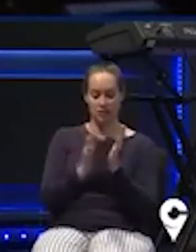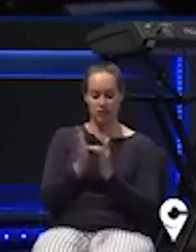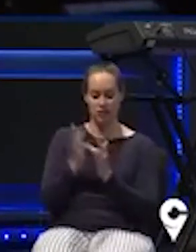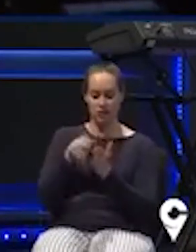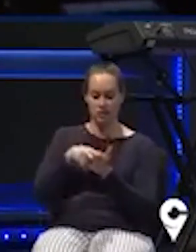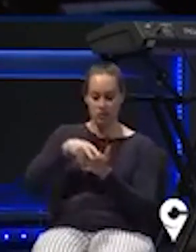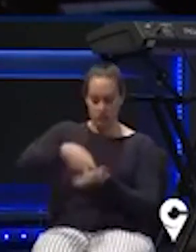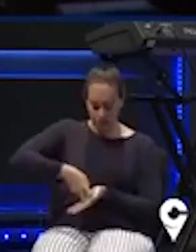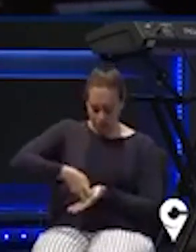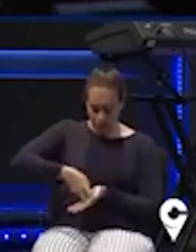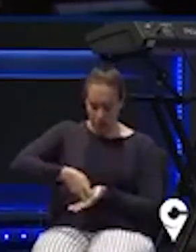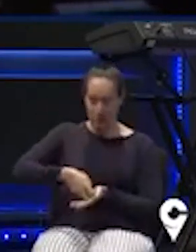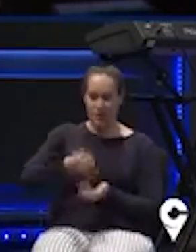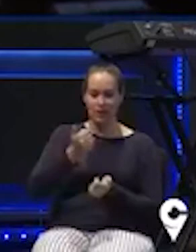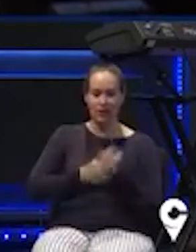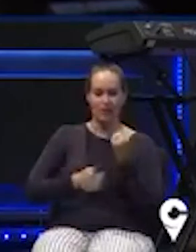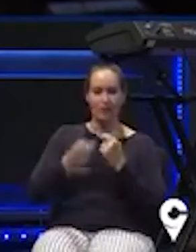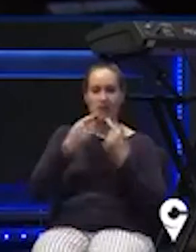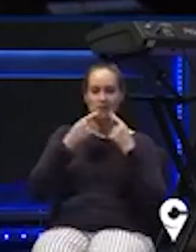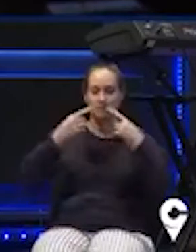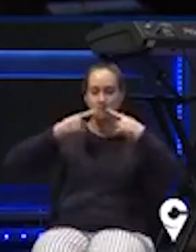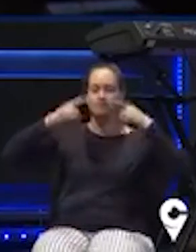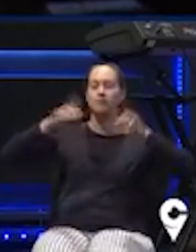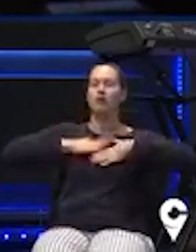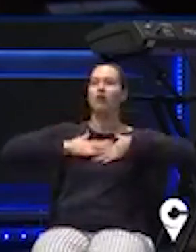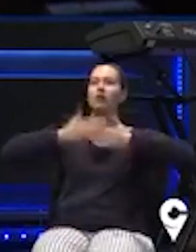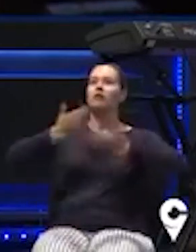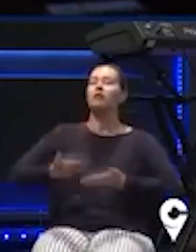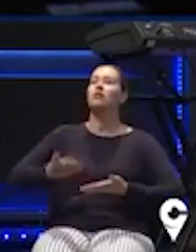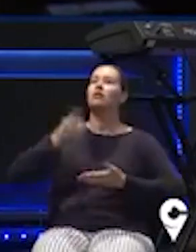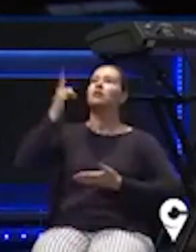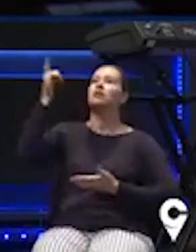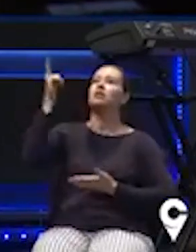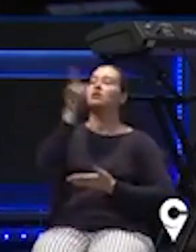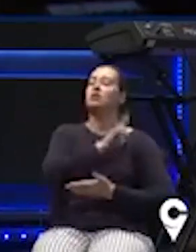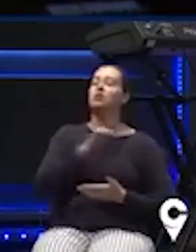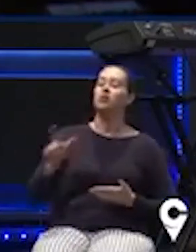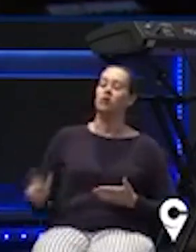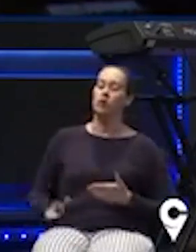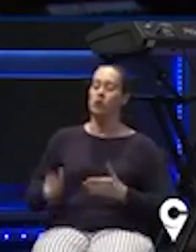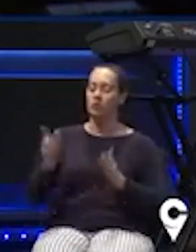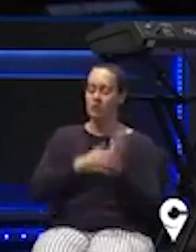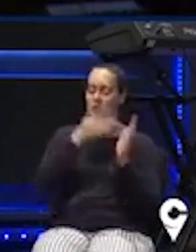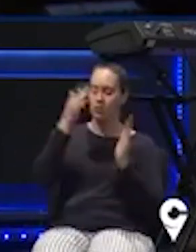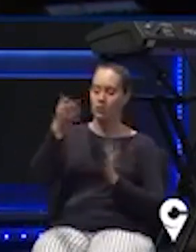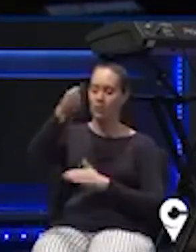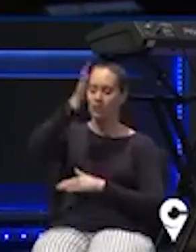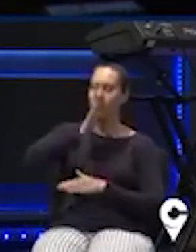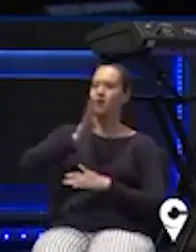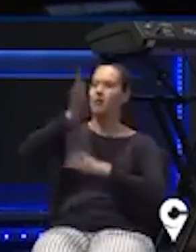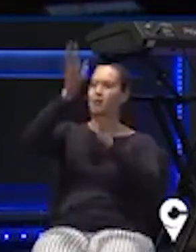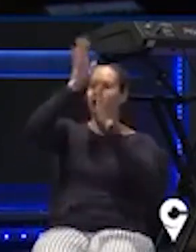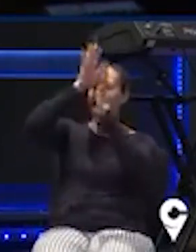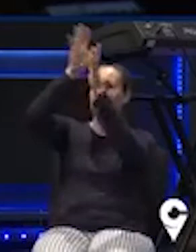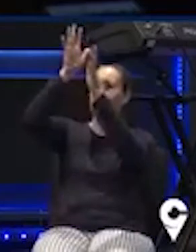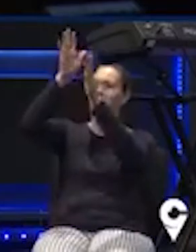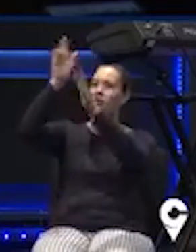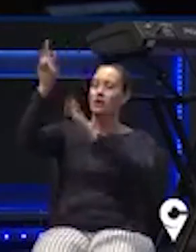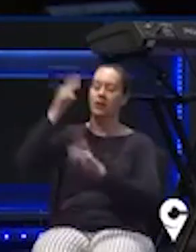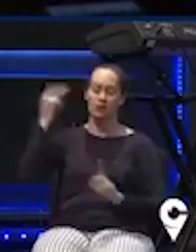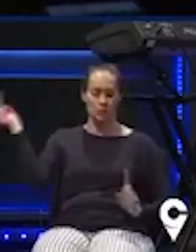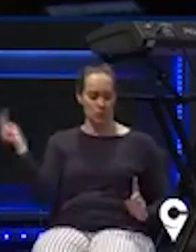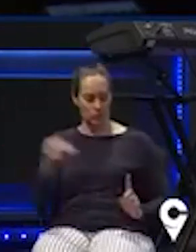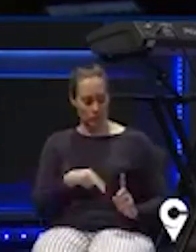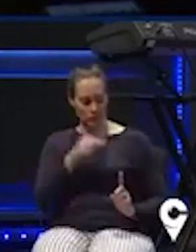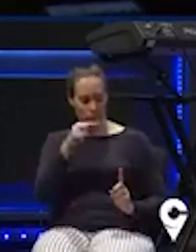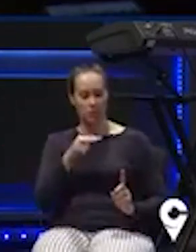earth, and every tongue confess that Jesus Christ is Lord, to the glory of God the Father. And being found in appearance as a man, he humbled himself